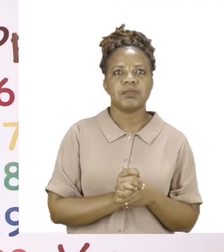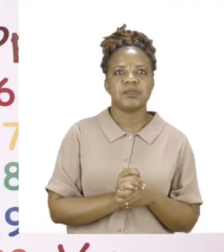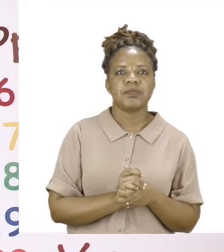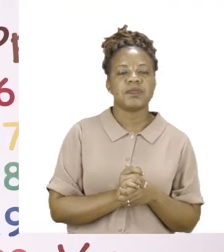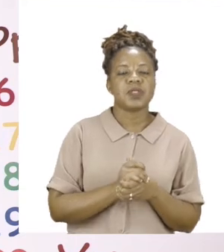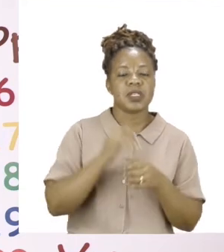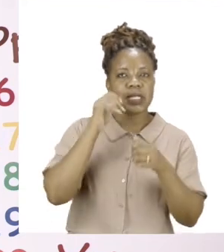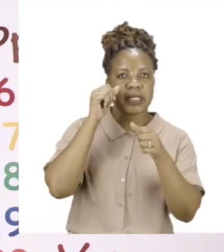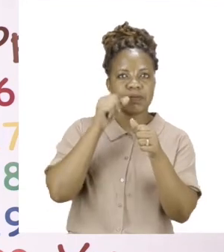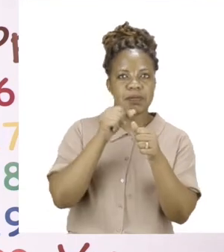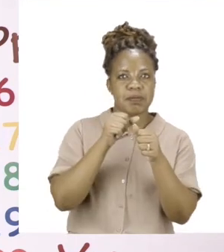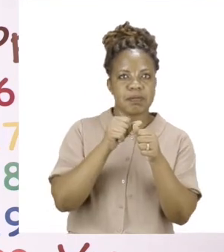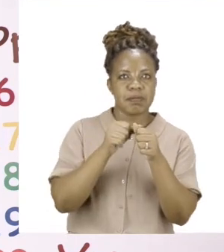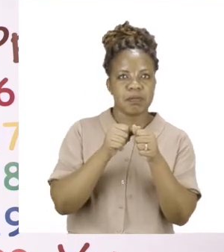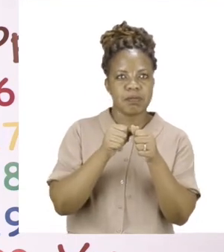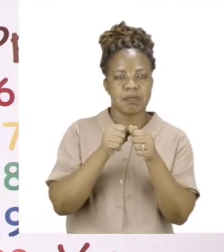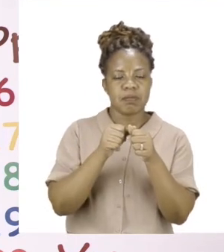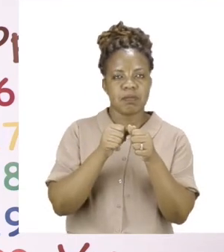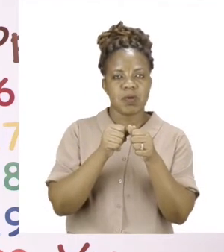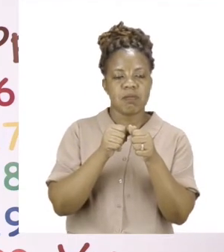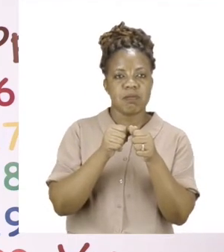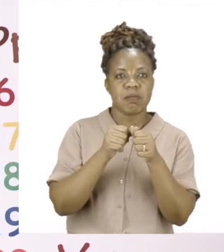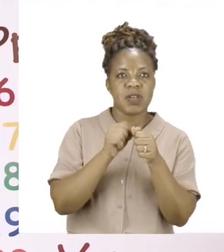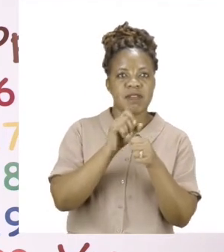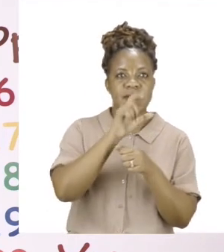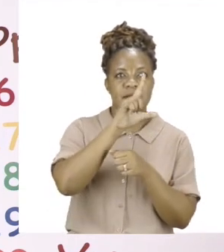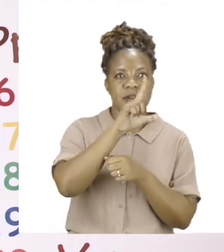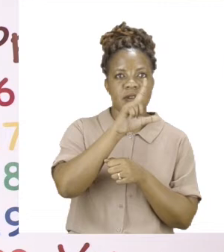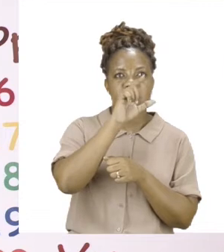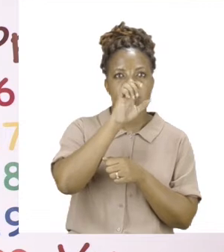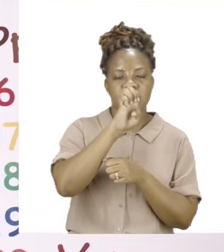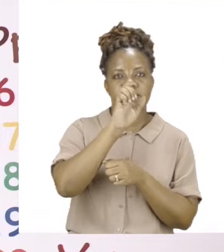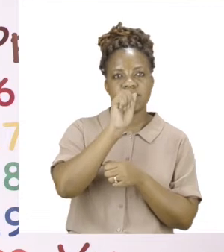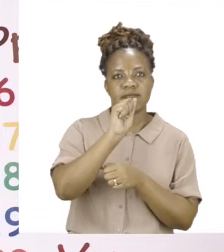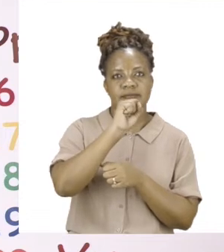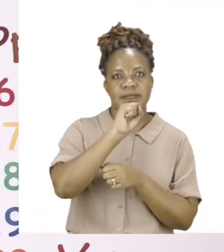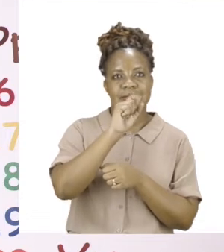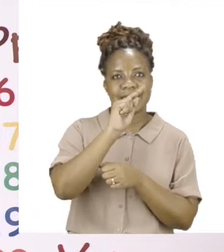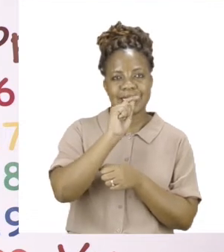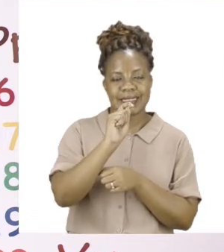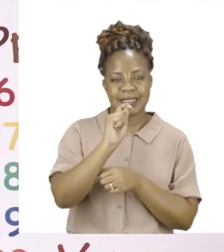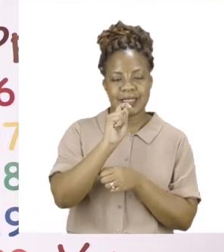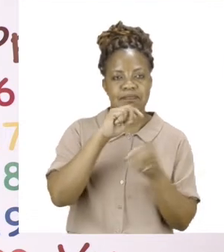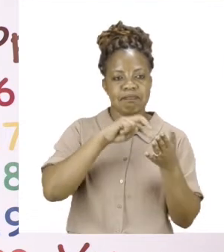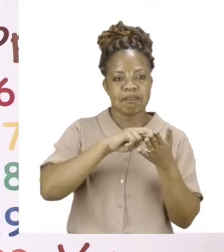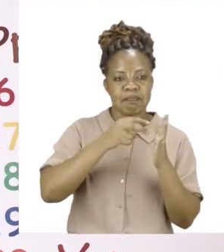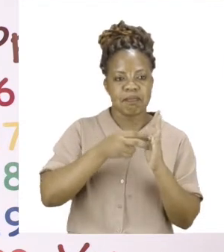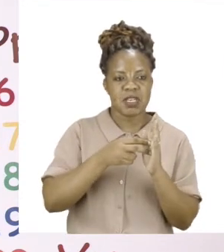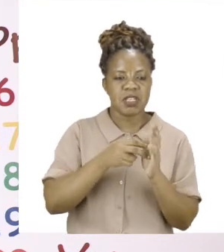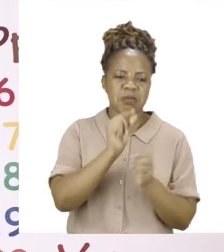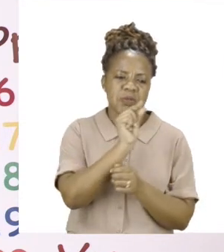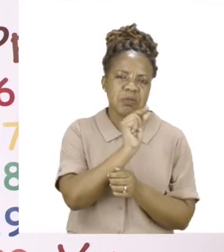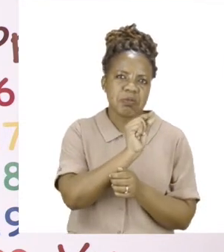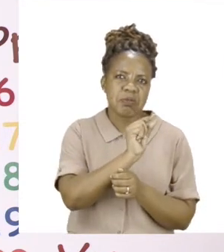very important. If they're saying from the least to the greatest, that means from the smallest number